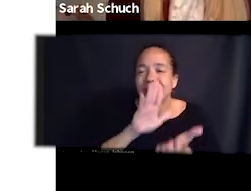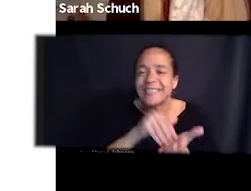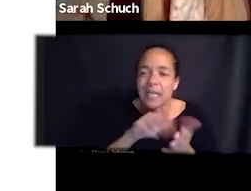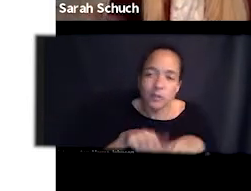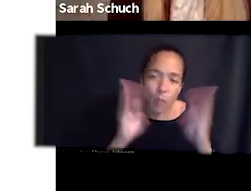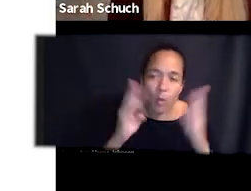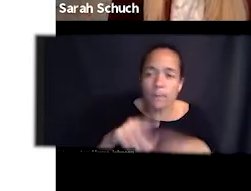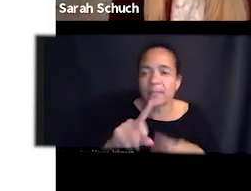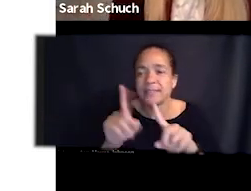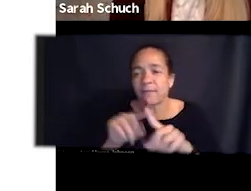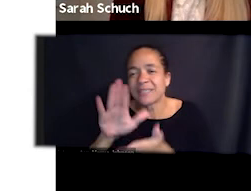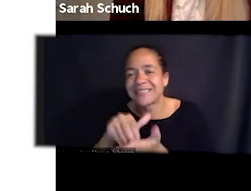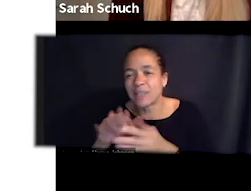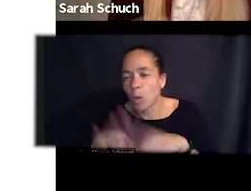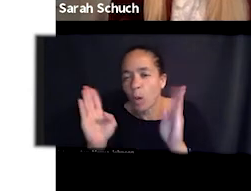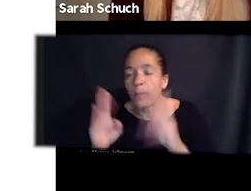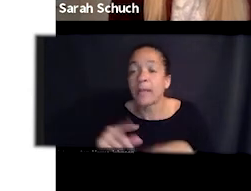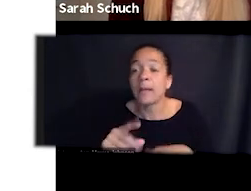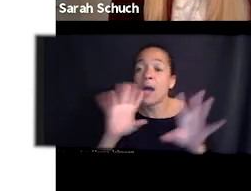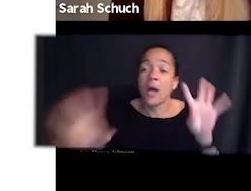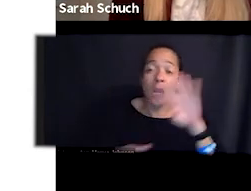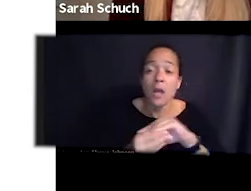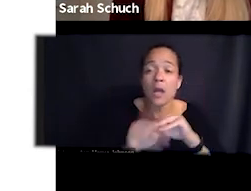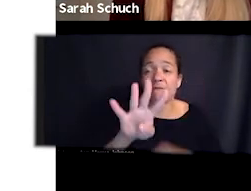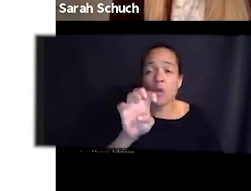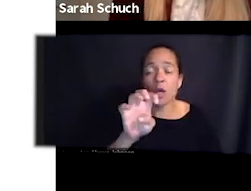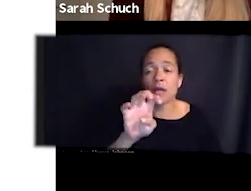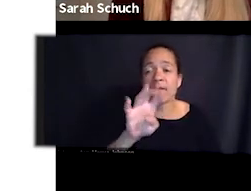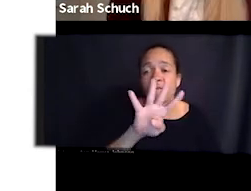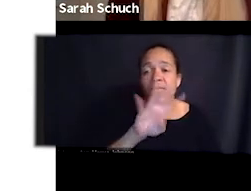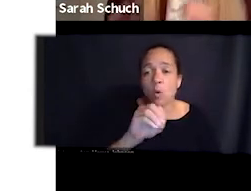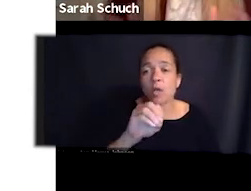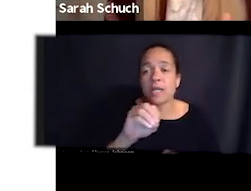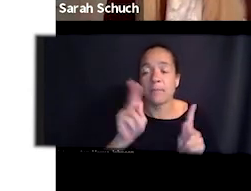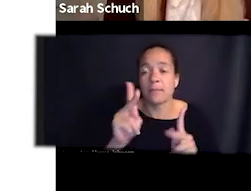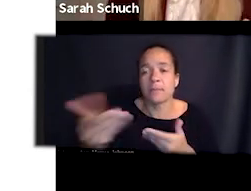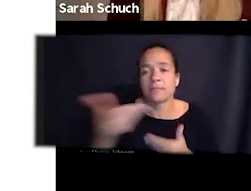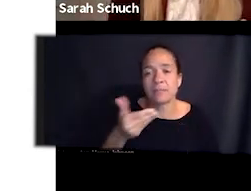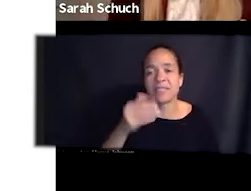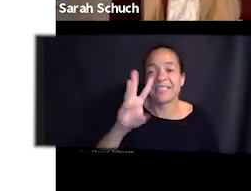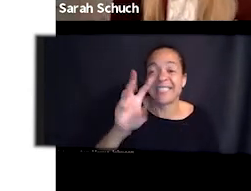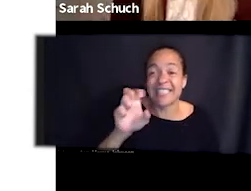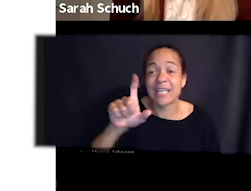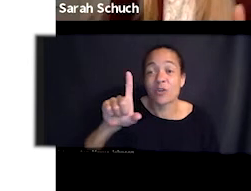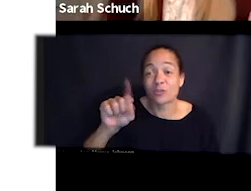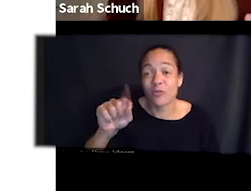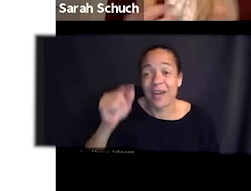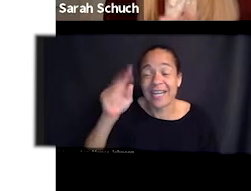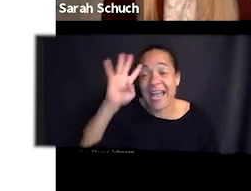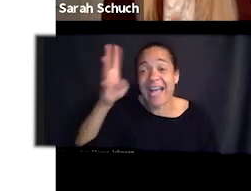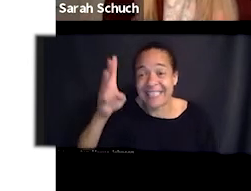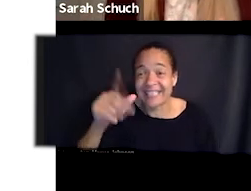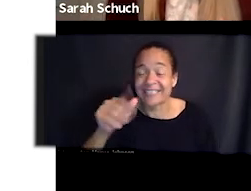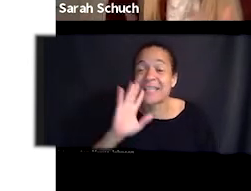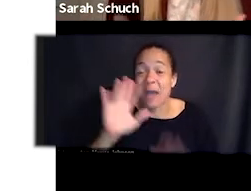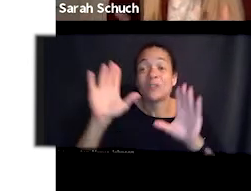overall, we had 440 people submit 625 ideas, which is a lot of ideas. So we're like, great, what do